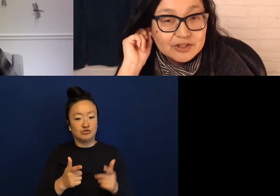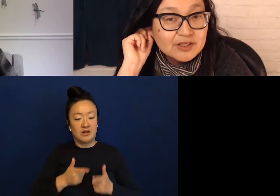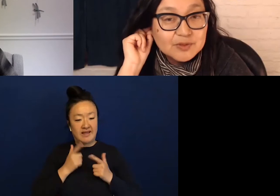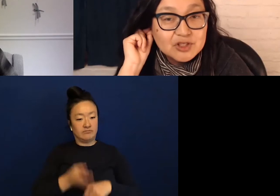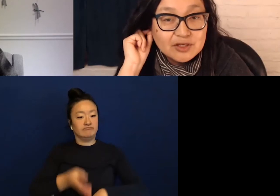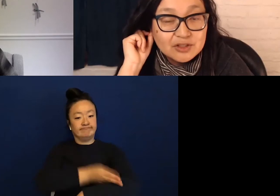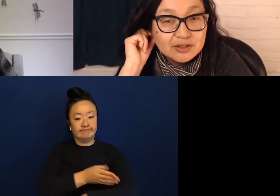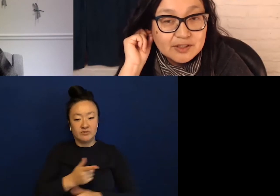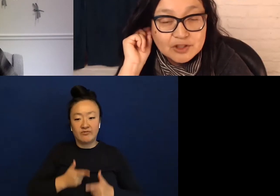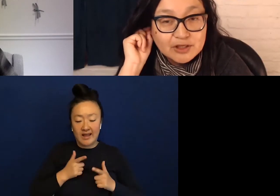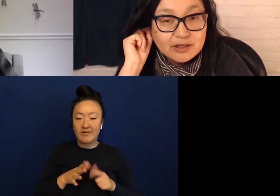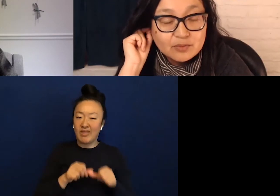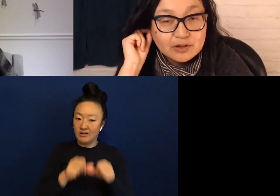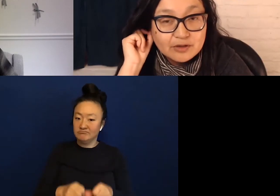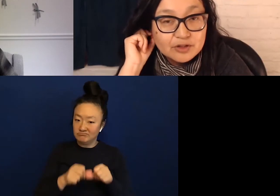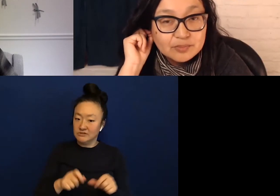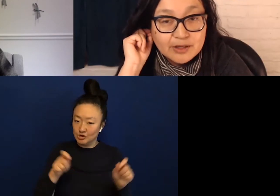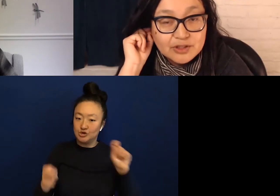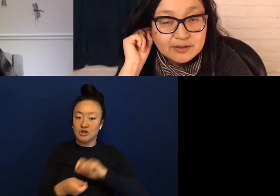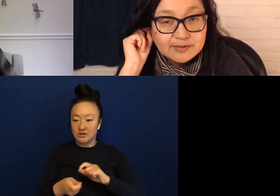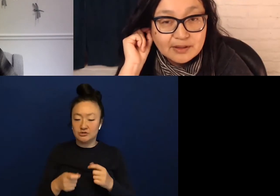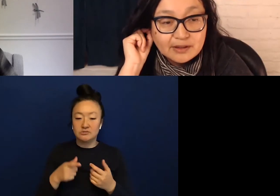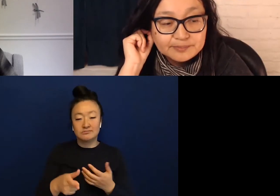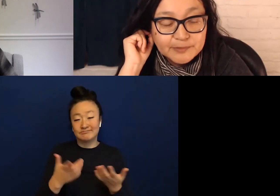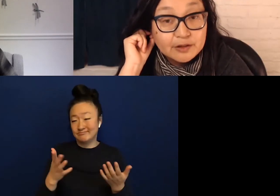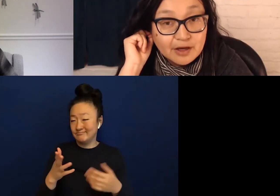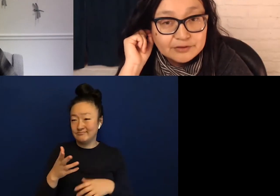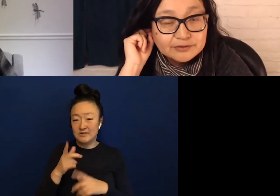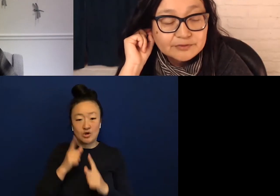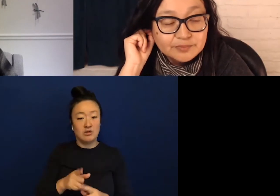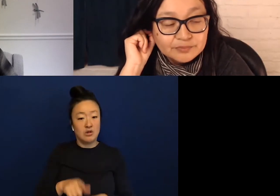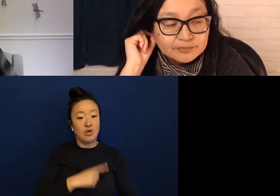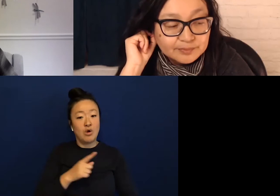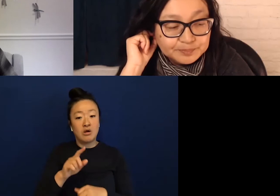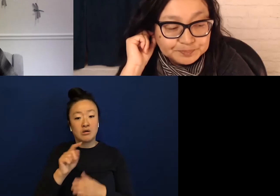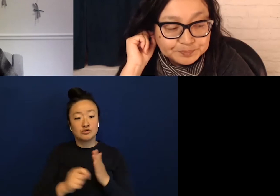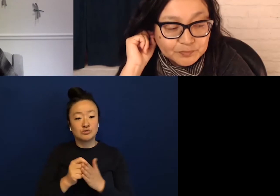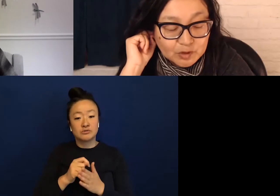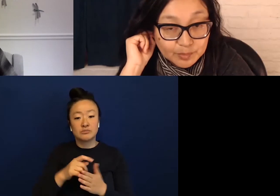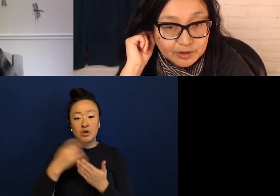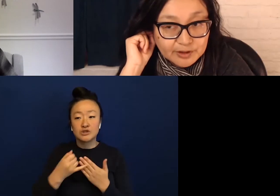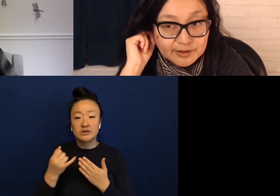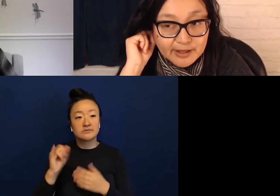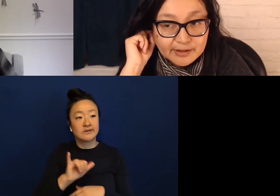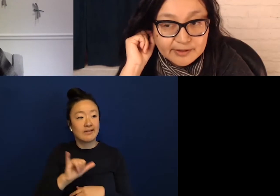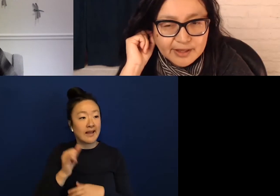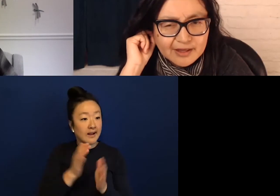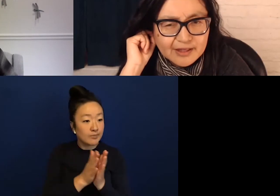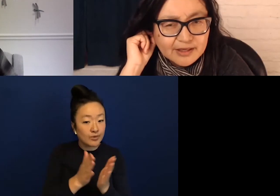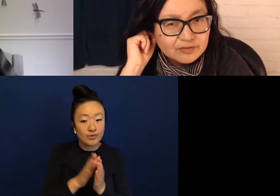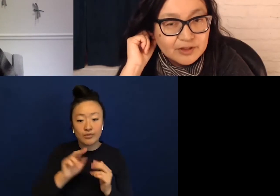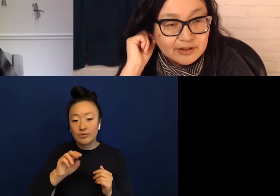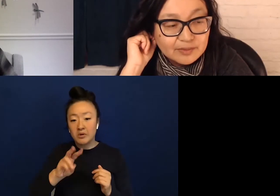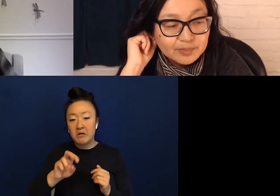it just keeps changing, especially I think with long-term projects, like a novel or book. And I